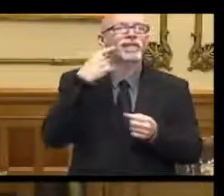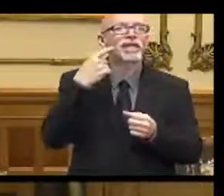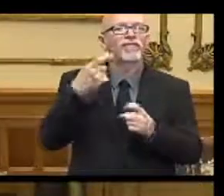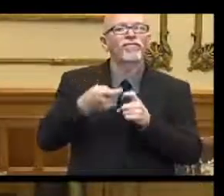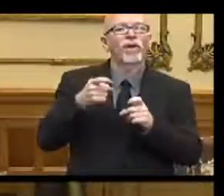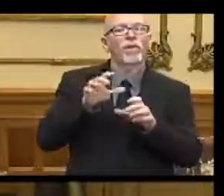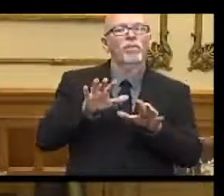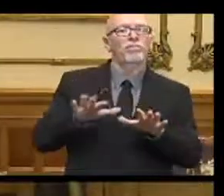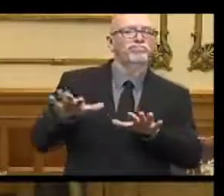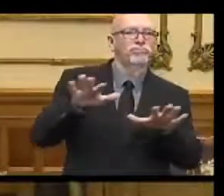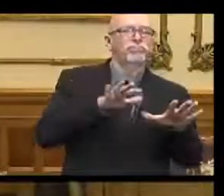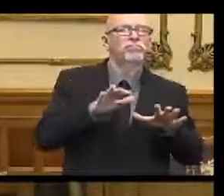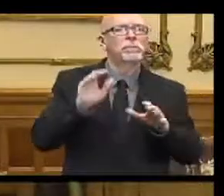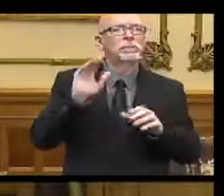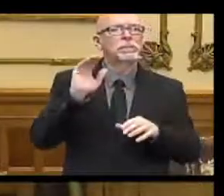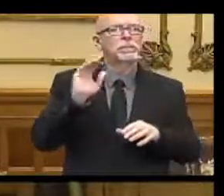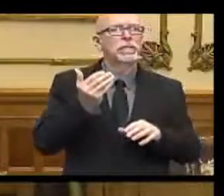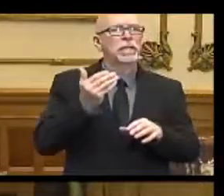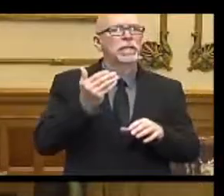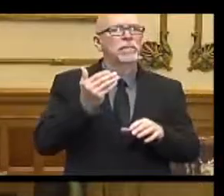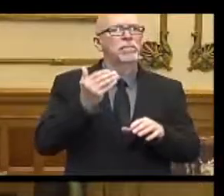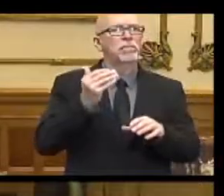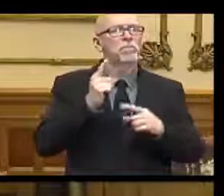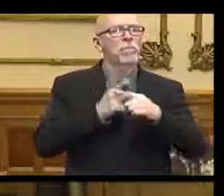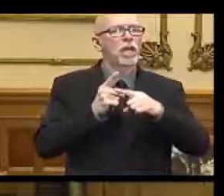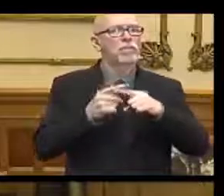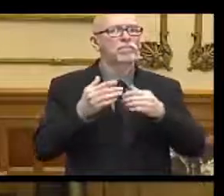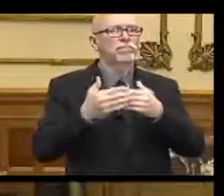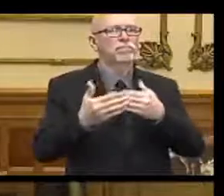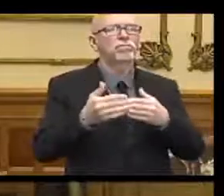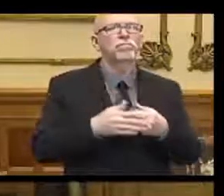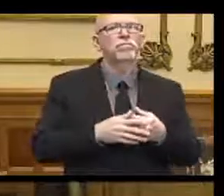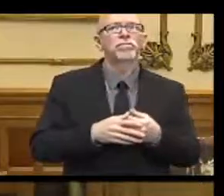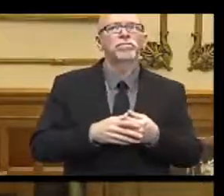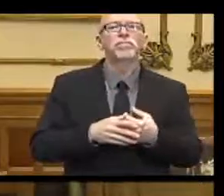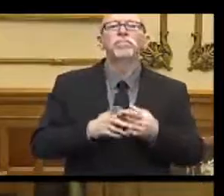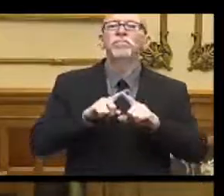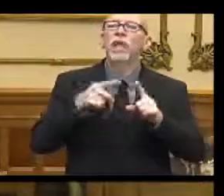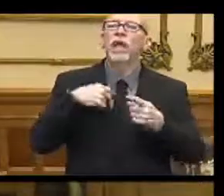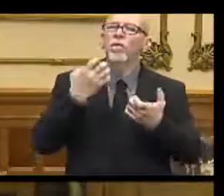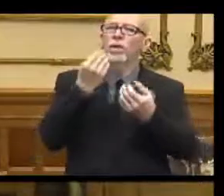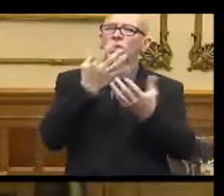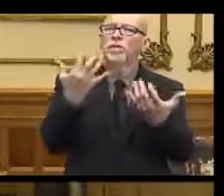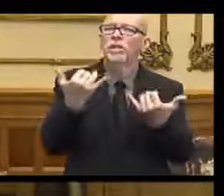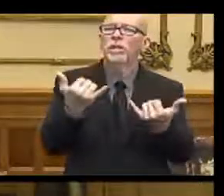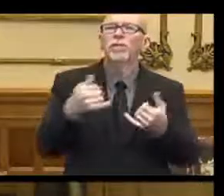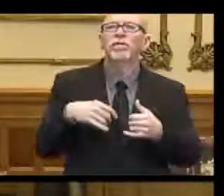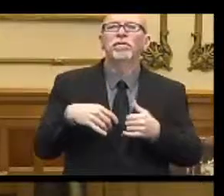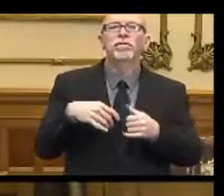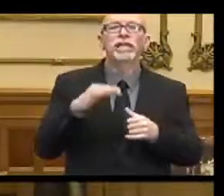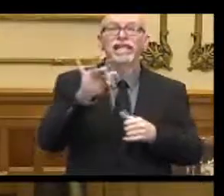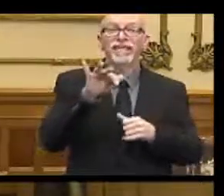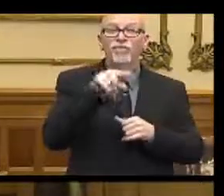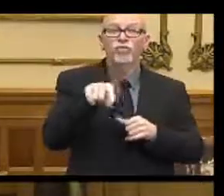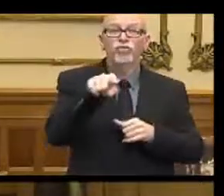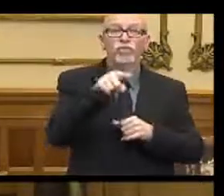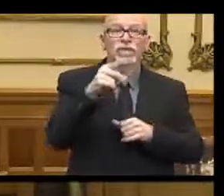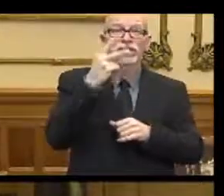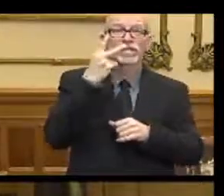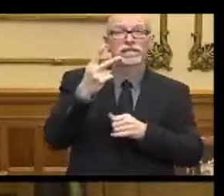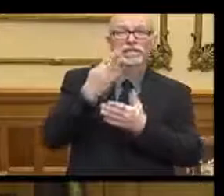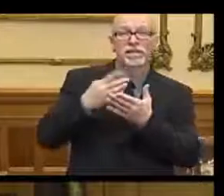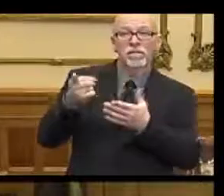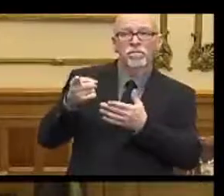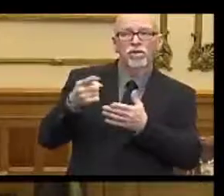that standpoint, it's really looking up. What I want everyone to know now is if you are seeing somebody who